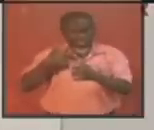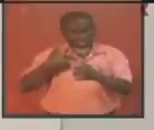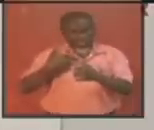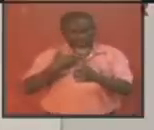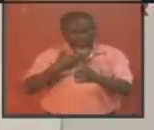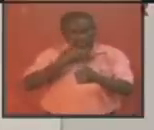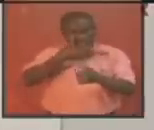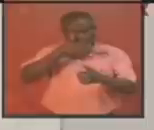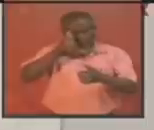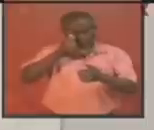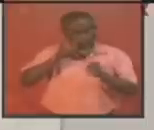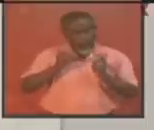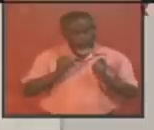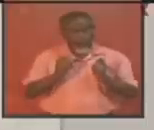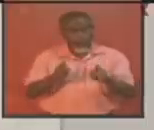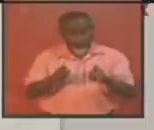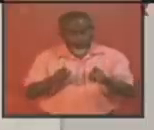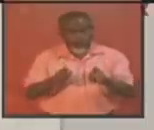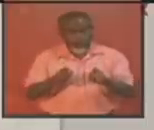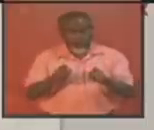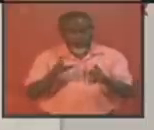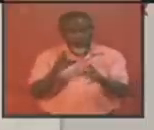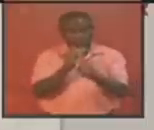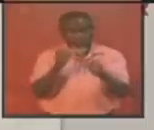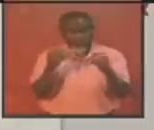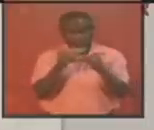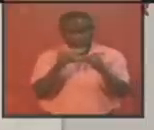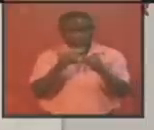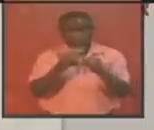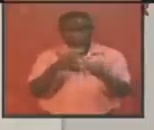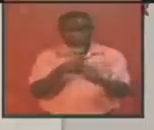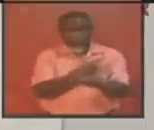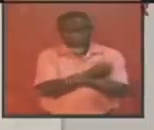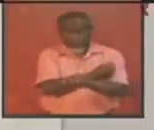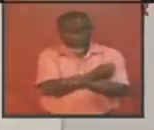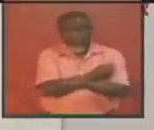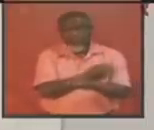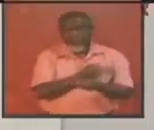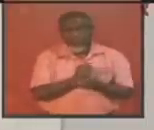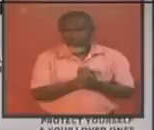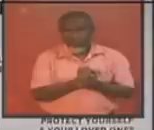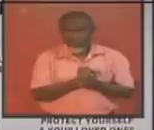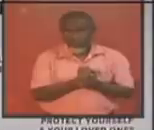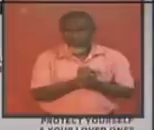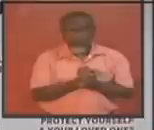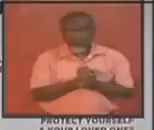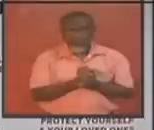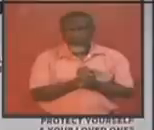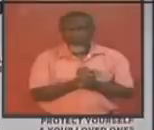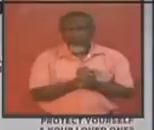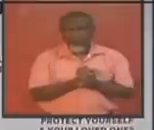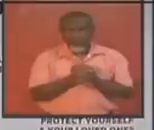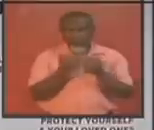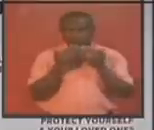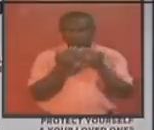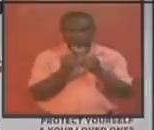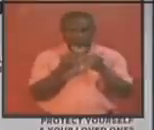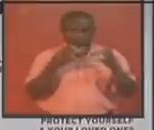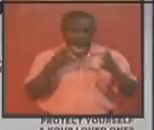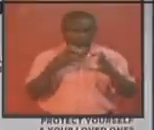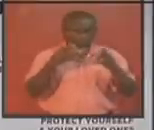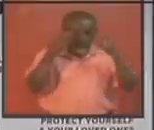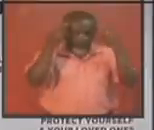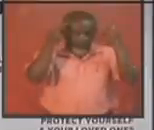advent of new vaccines and increased supplies. Thank you very much, Minister. We go to